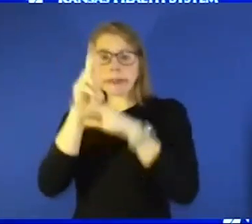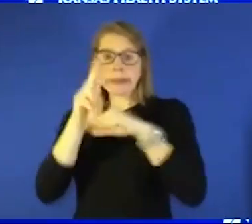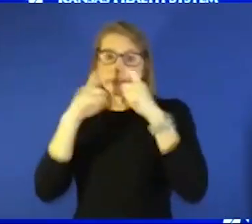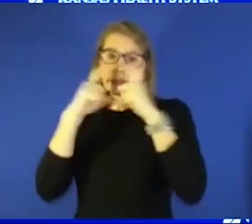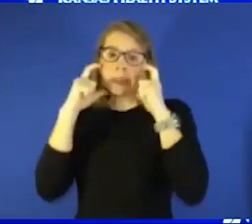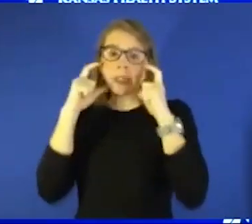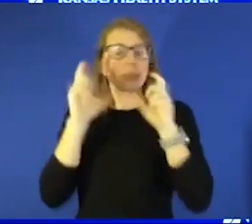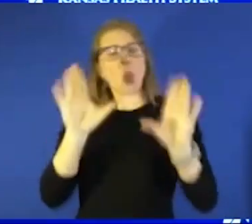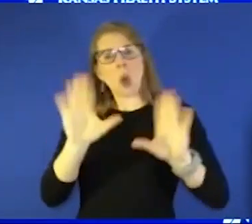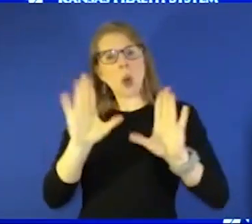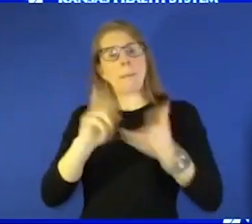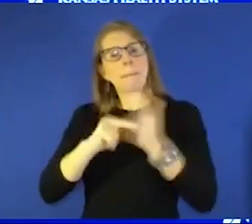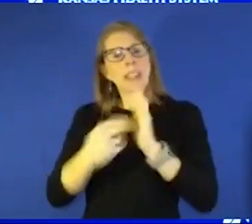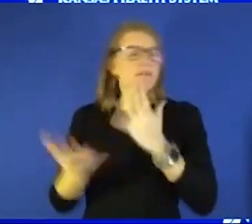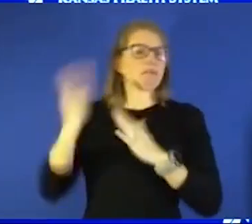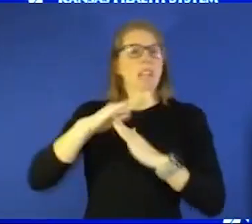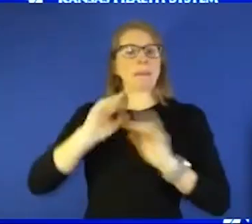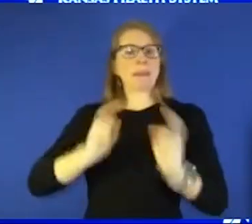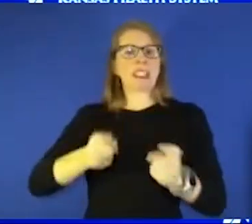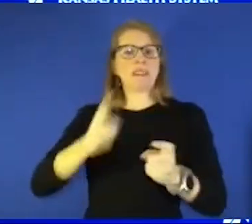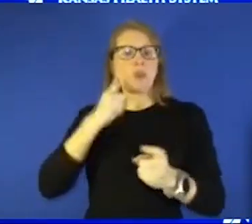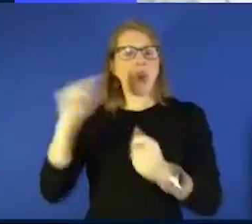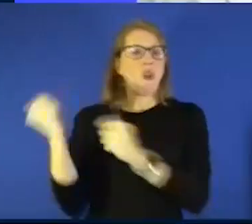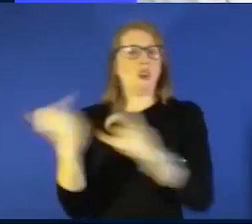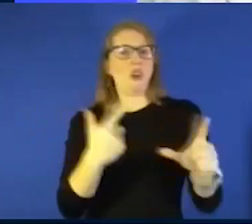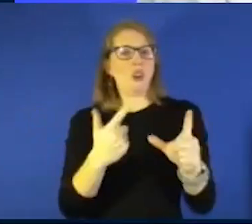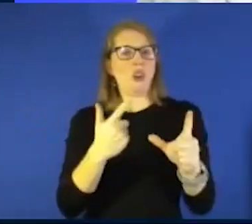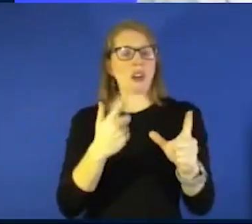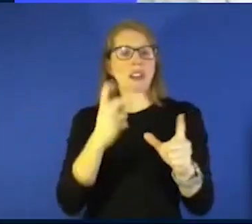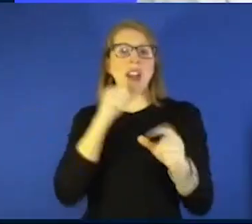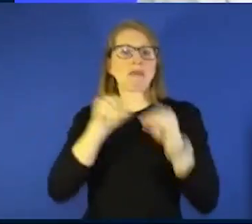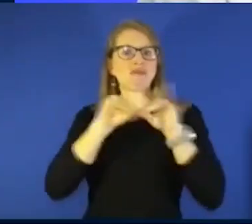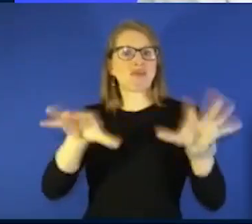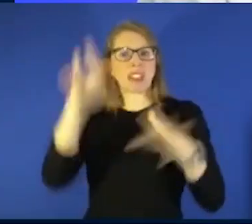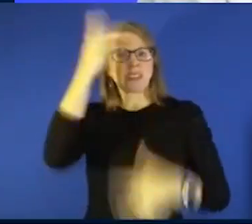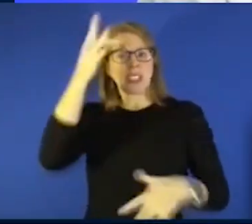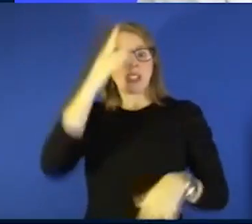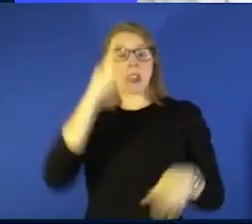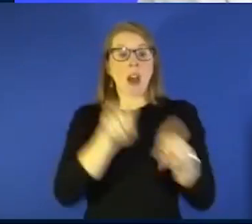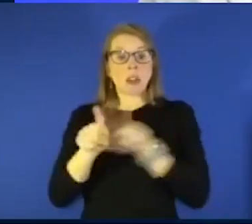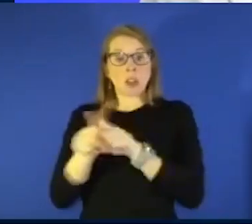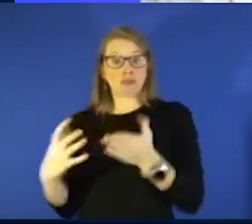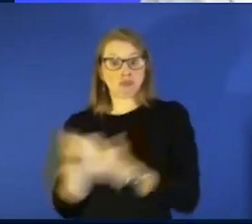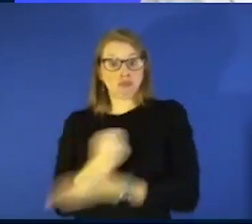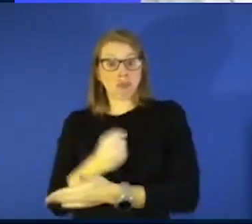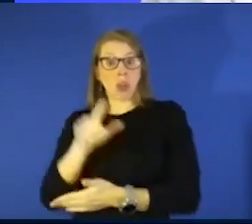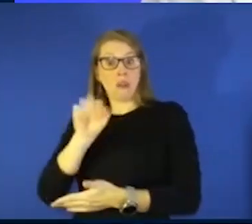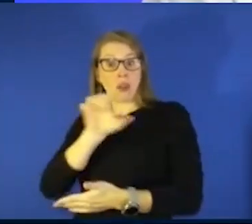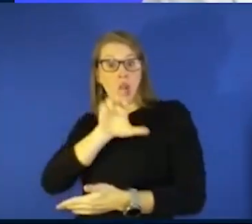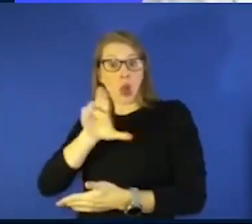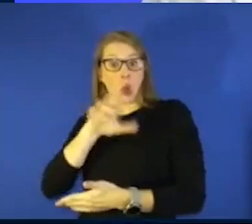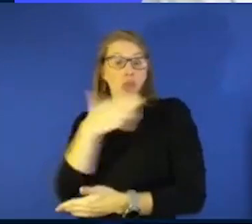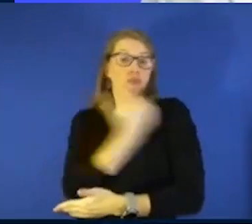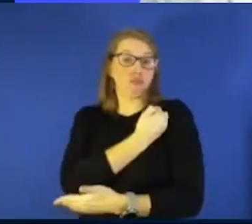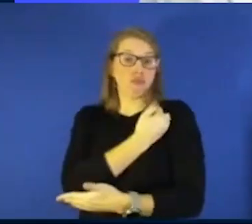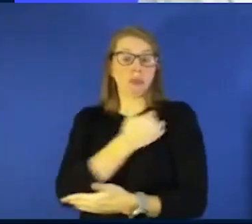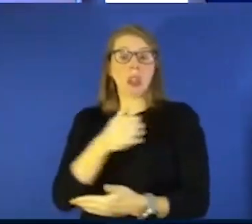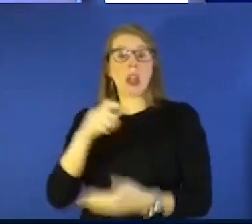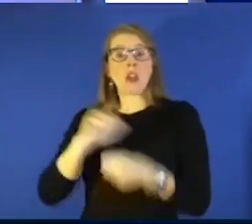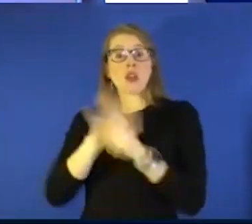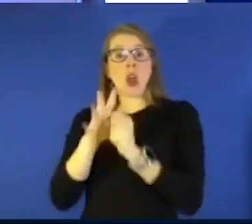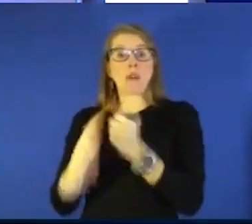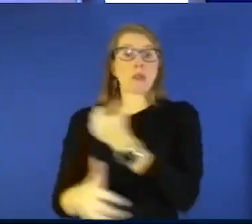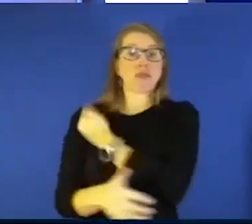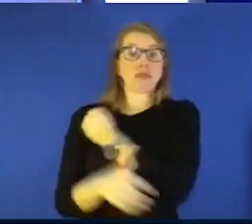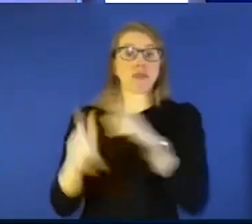everybody. Put your mask on when you go everybody outside. can still go get a flu vaccine and a COVID vaccine at the same time. And go get your booster. Yes. It was probably